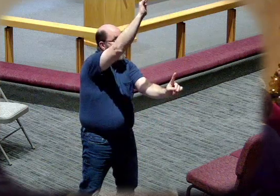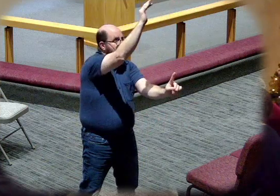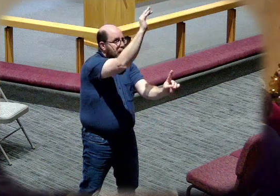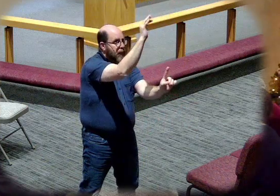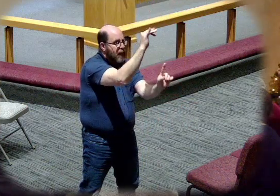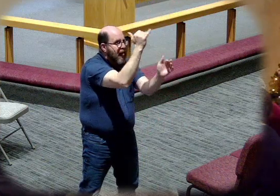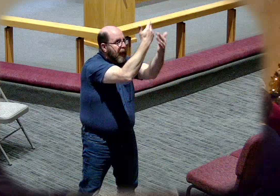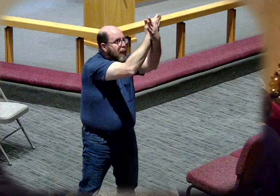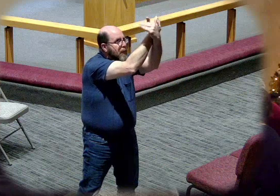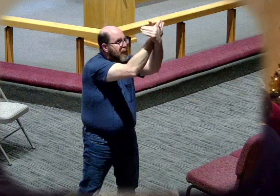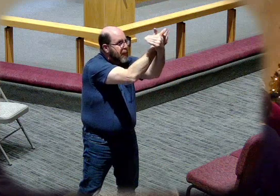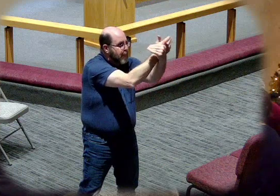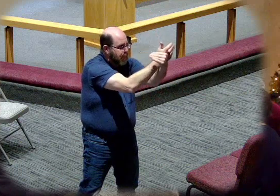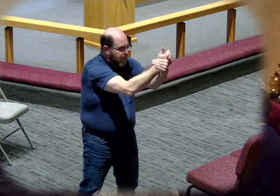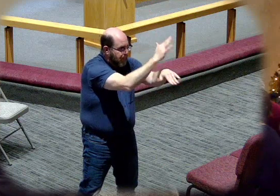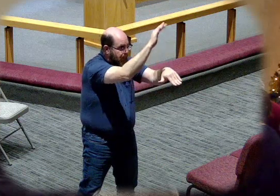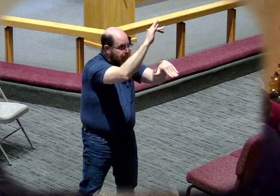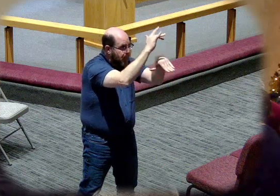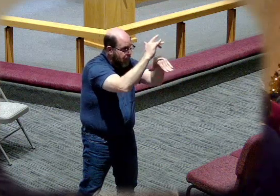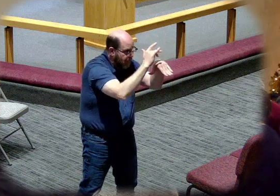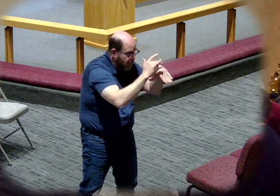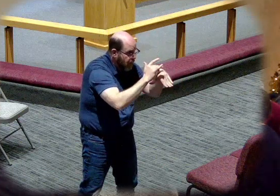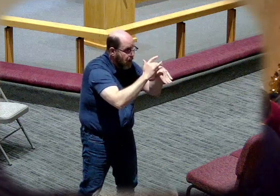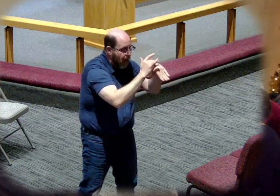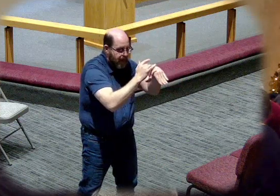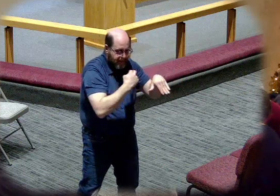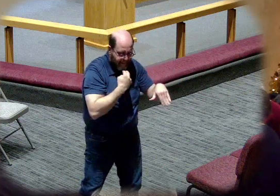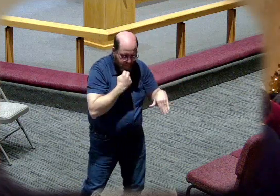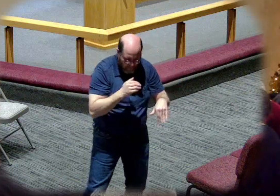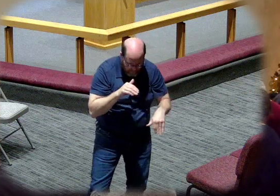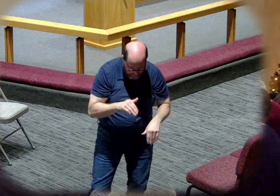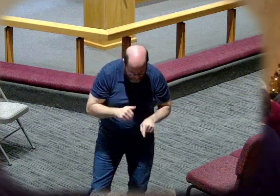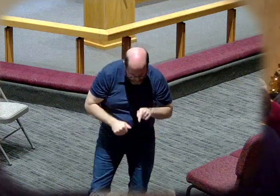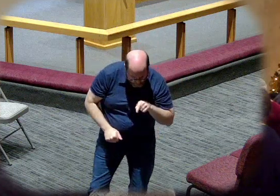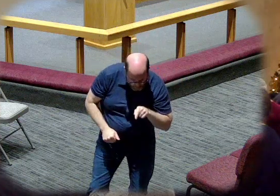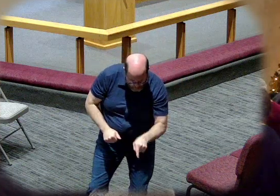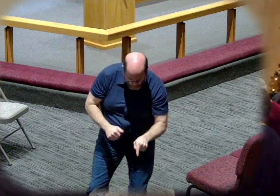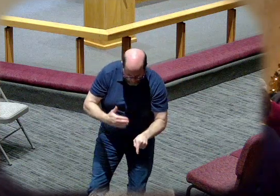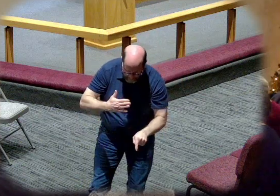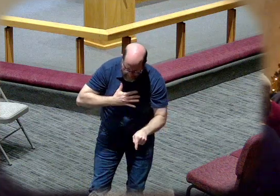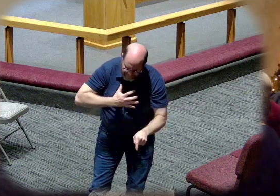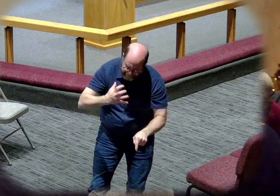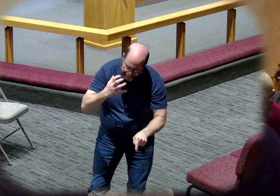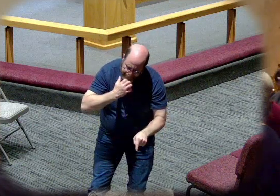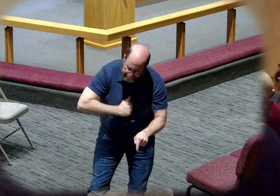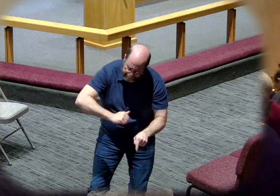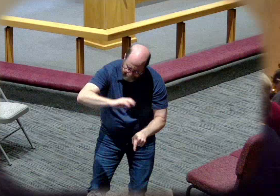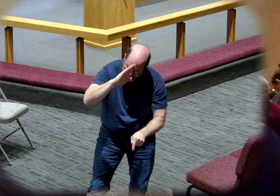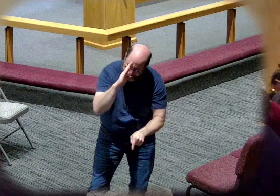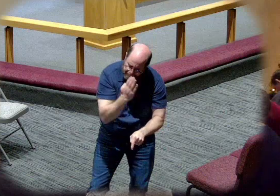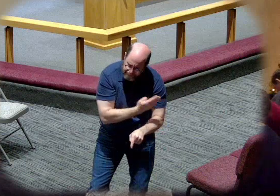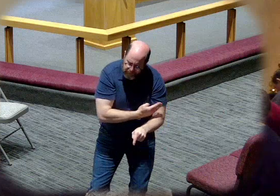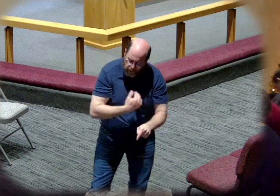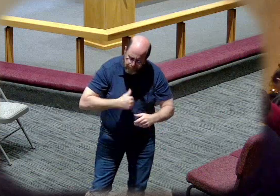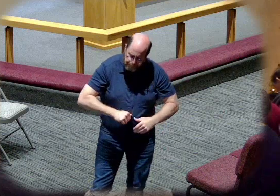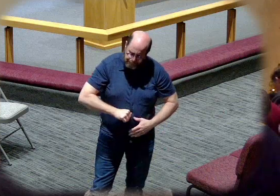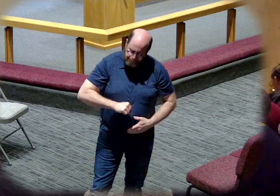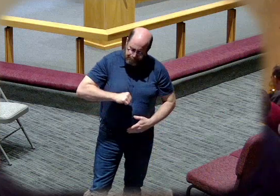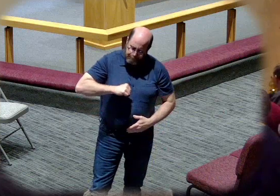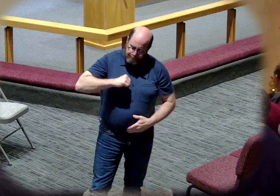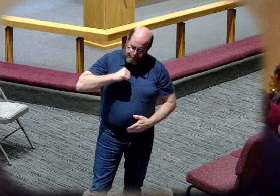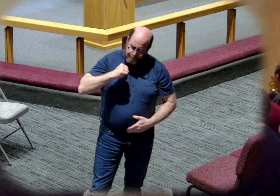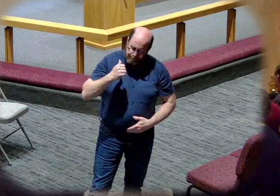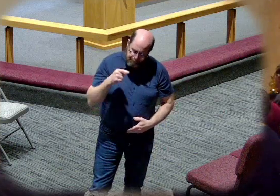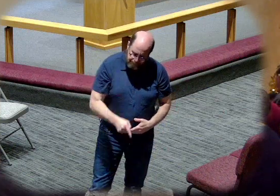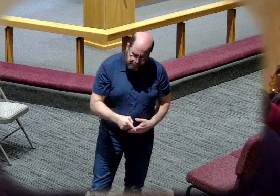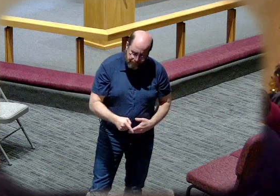a dove. And a voice came from heaven, "You are my beloved Son, with you I am well pleased."